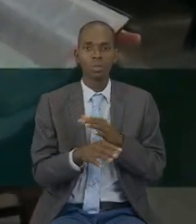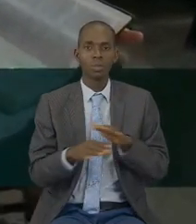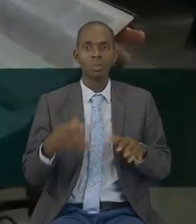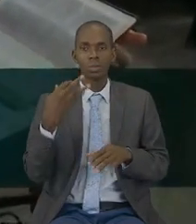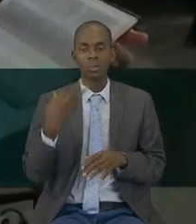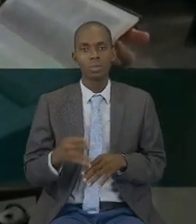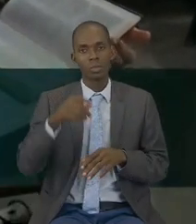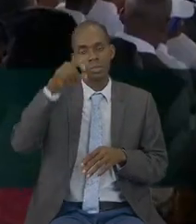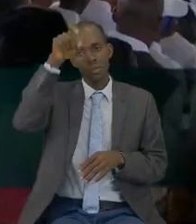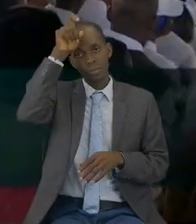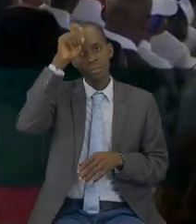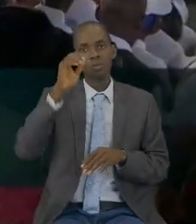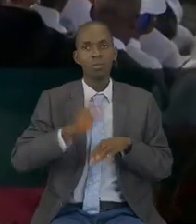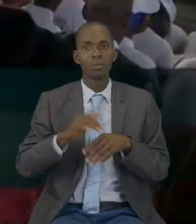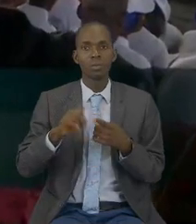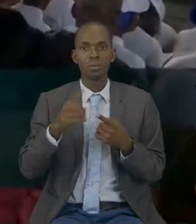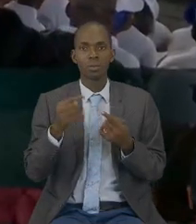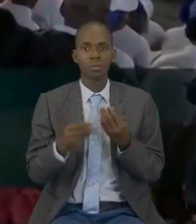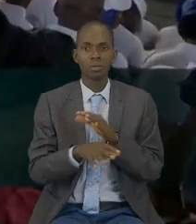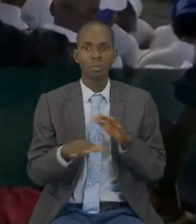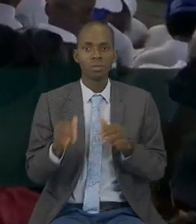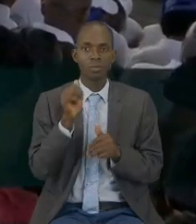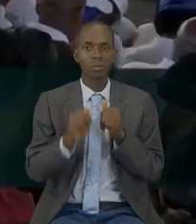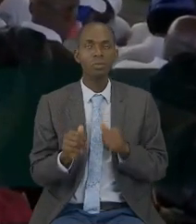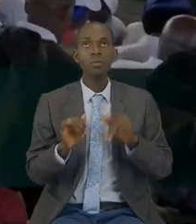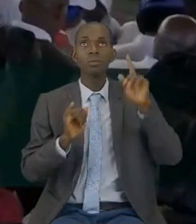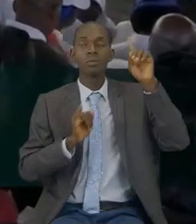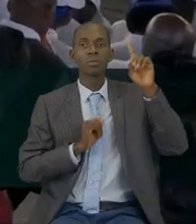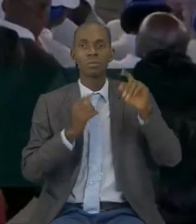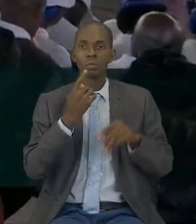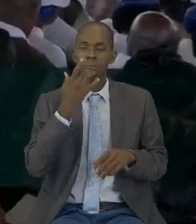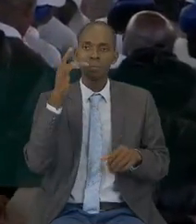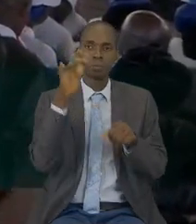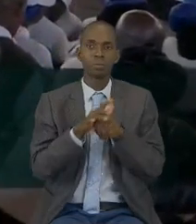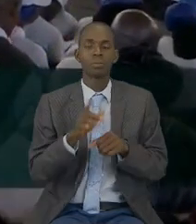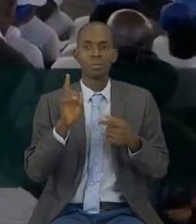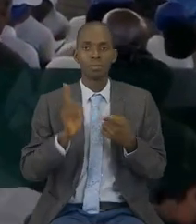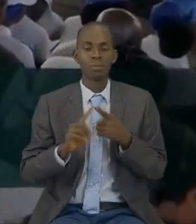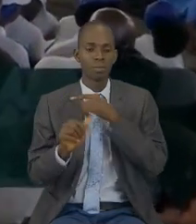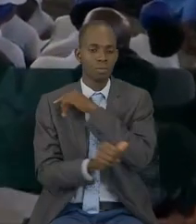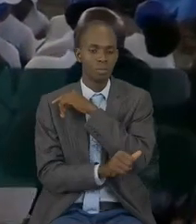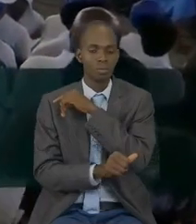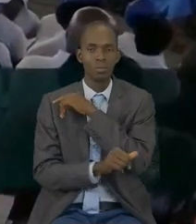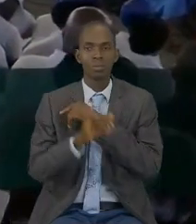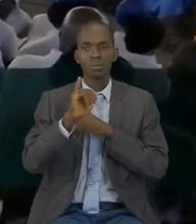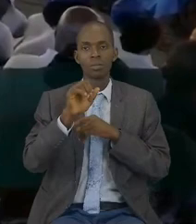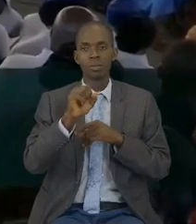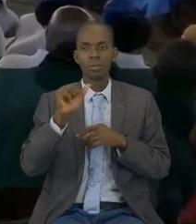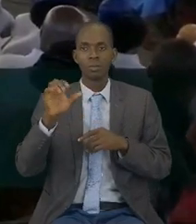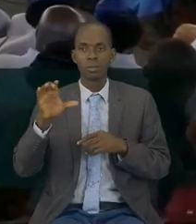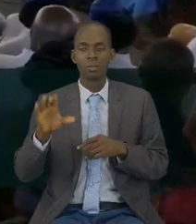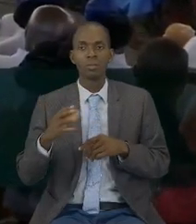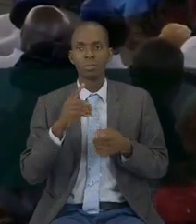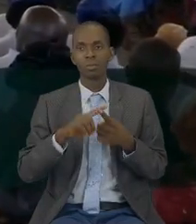Egypt, unto the land which I swear unto Abraham, to Isaac, to Jacob,